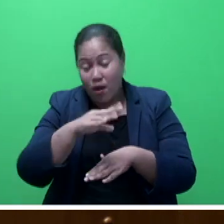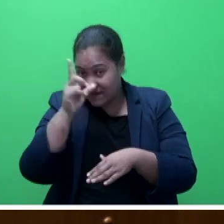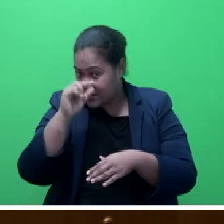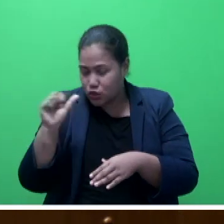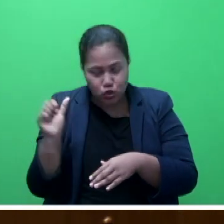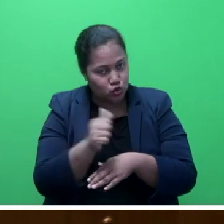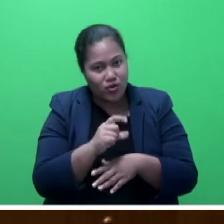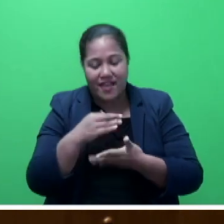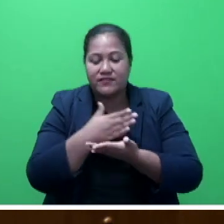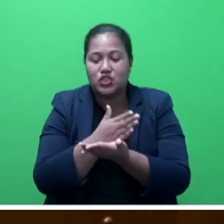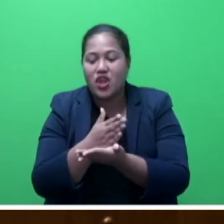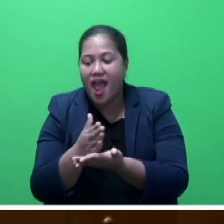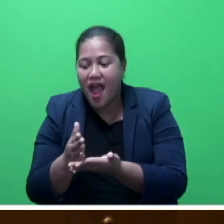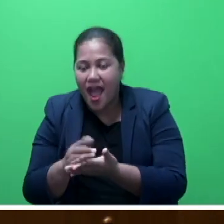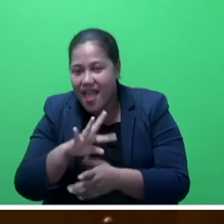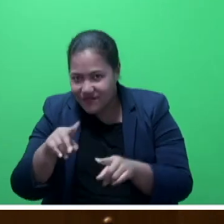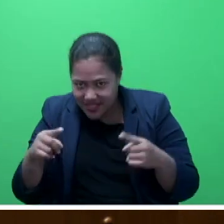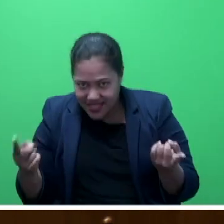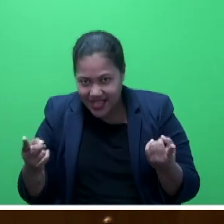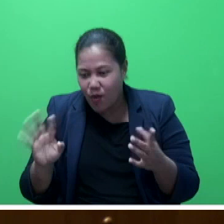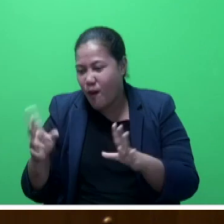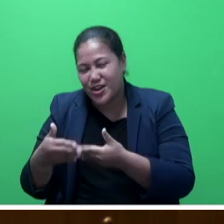recovery and a chance to recover what they have lost.